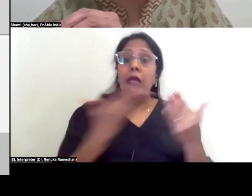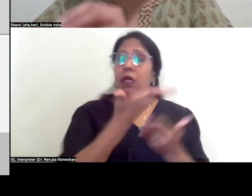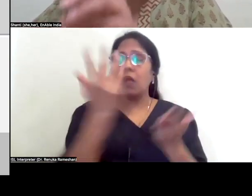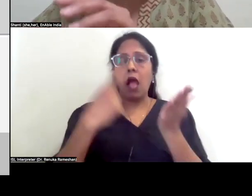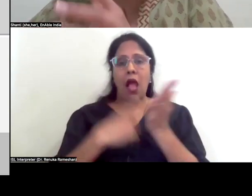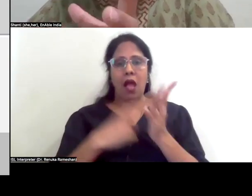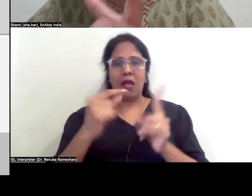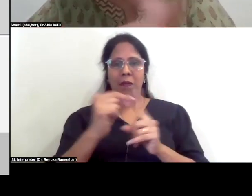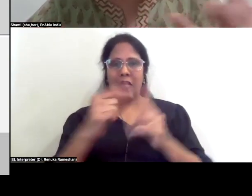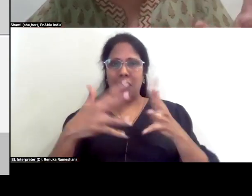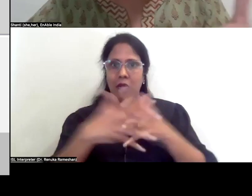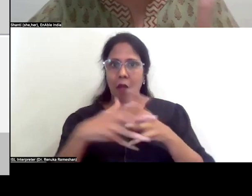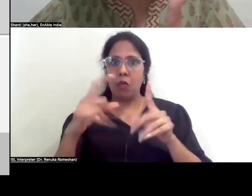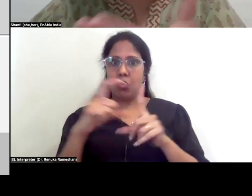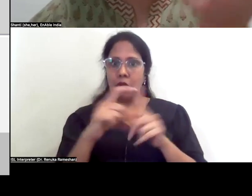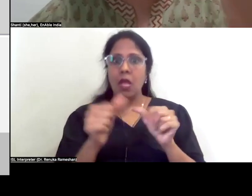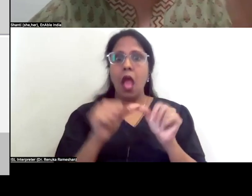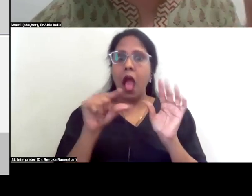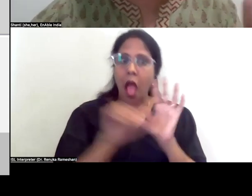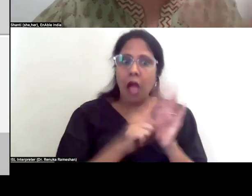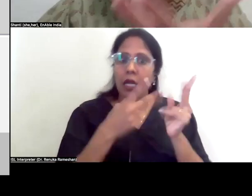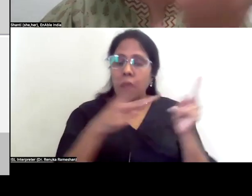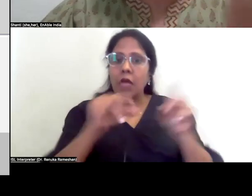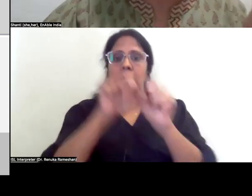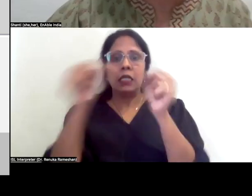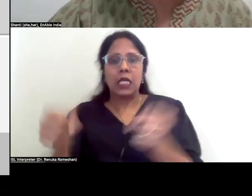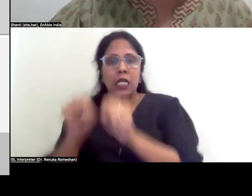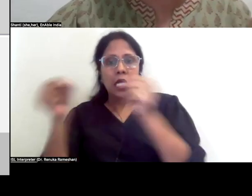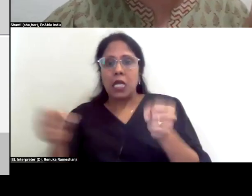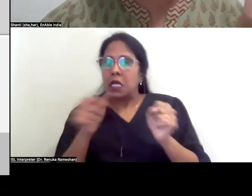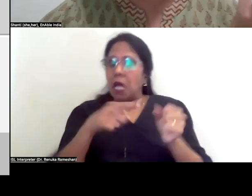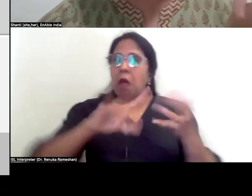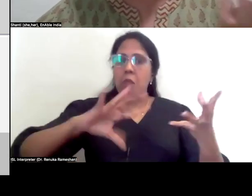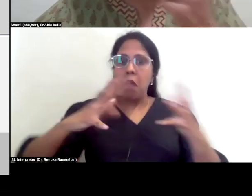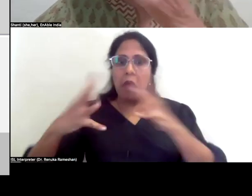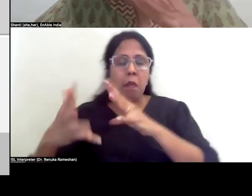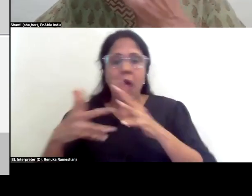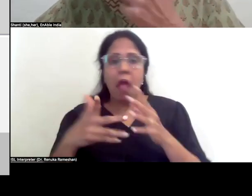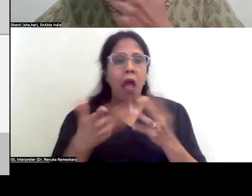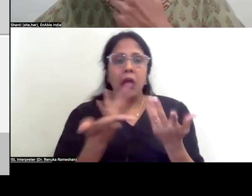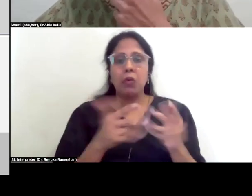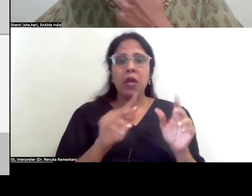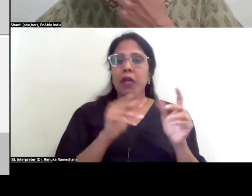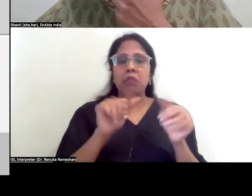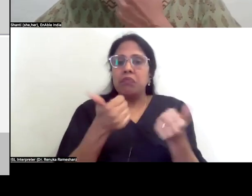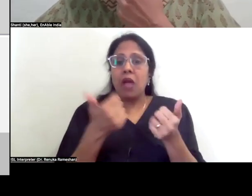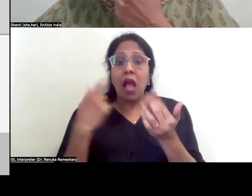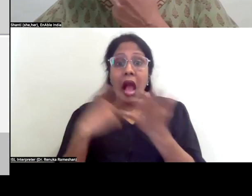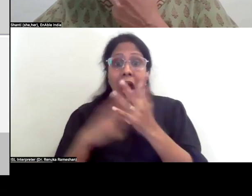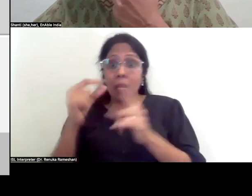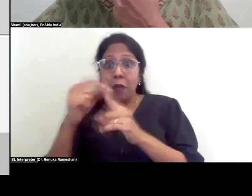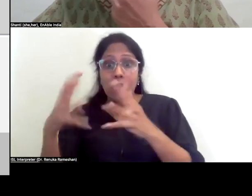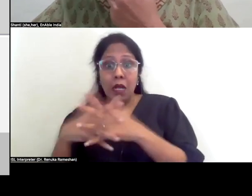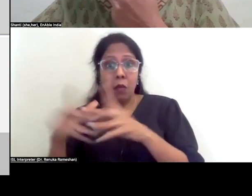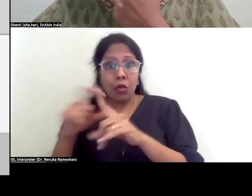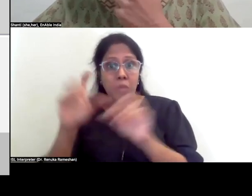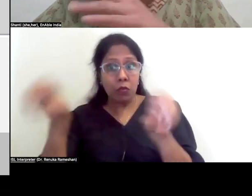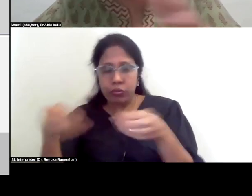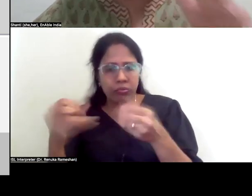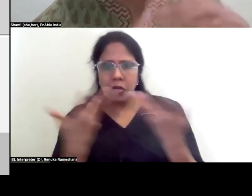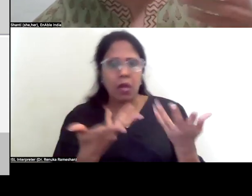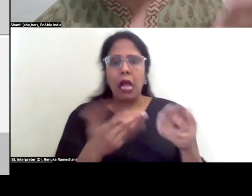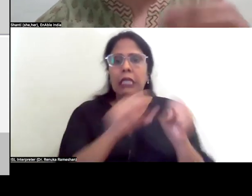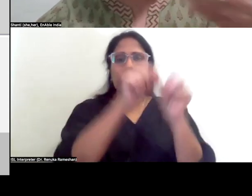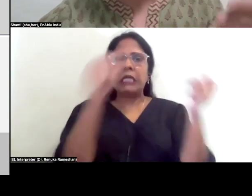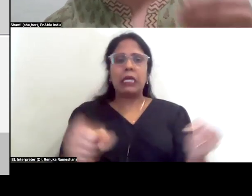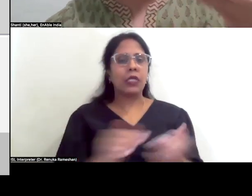etc. But otherwise, these structures don't exist for the most part. And therefore,